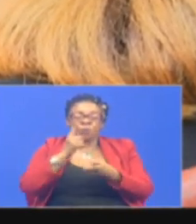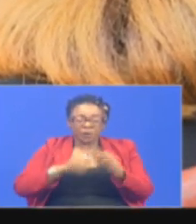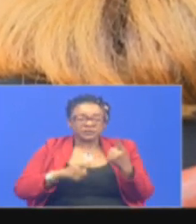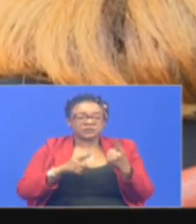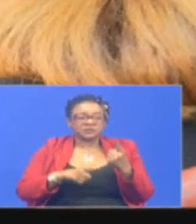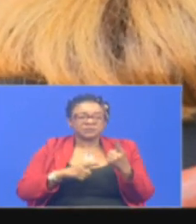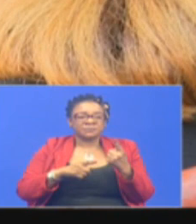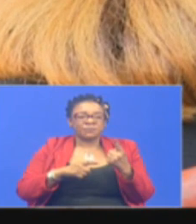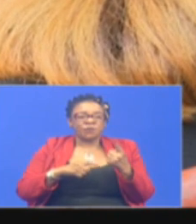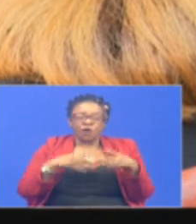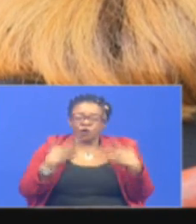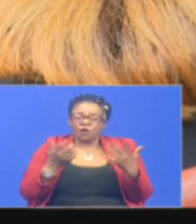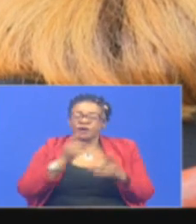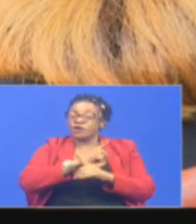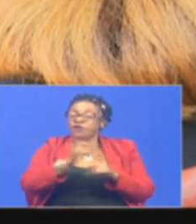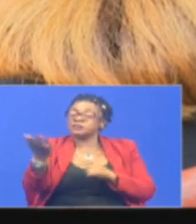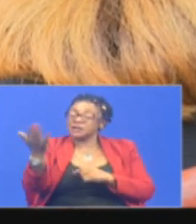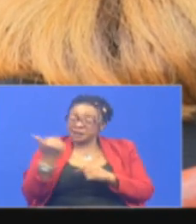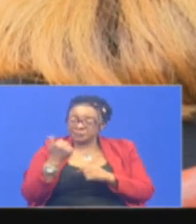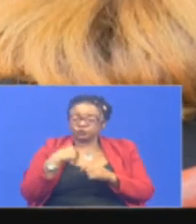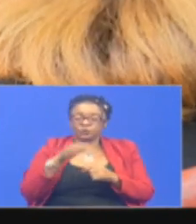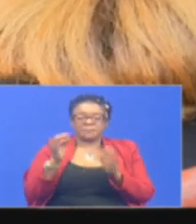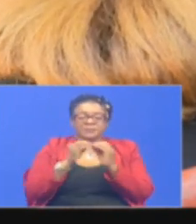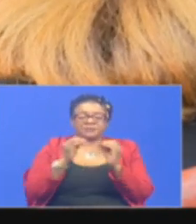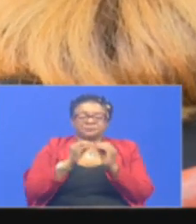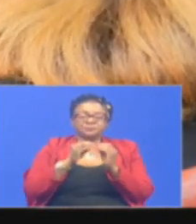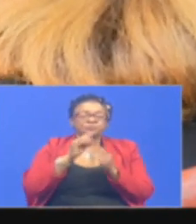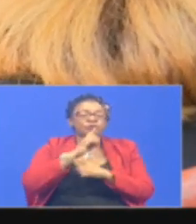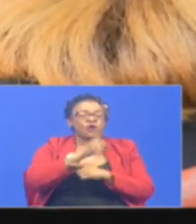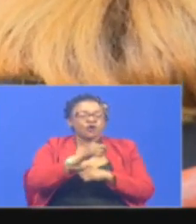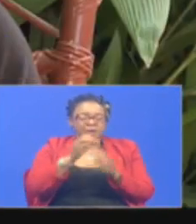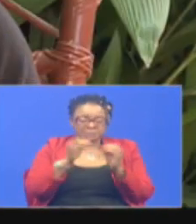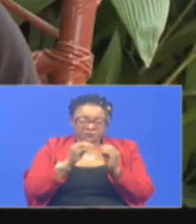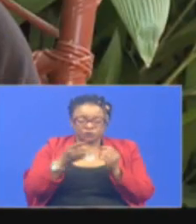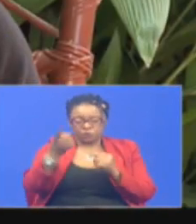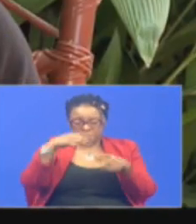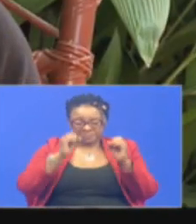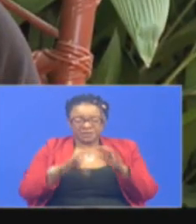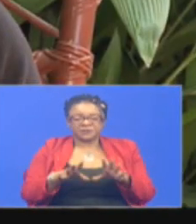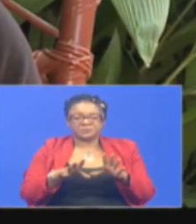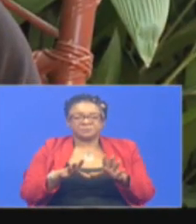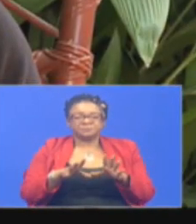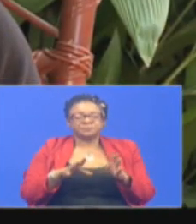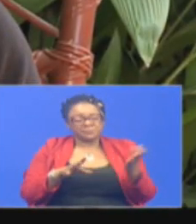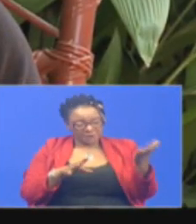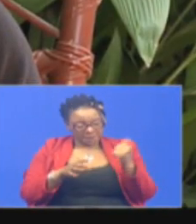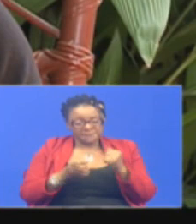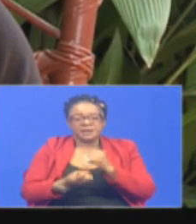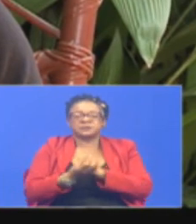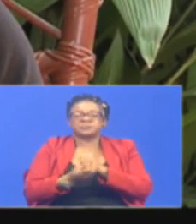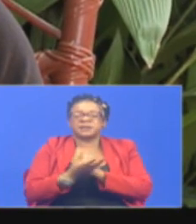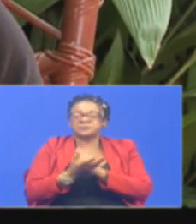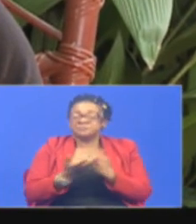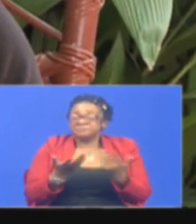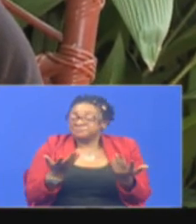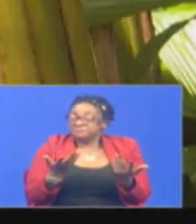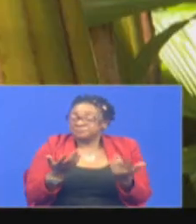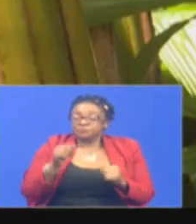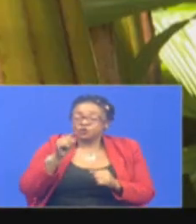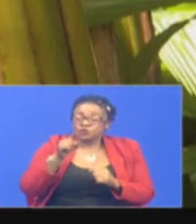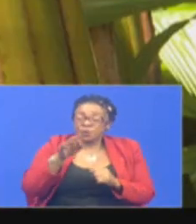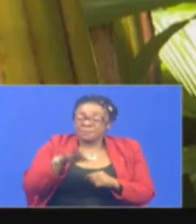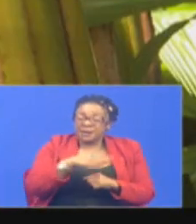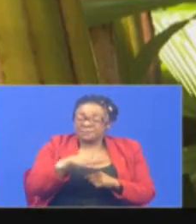coming to a meeting. You were summoned for a meeting. You did not come. Come and explain yourself. You are in parliament